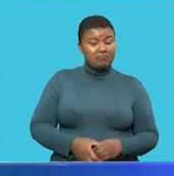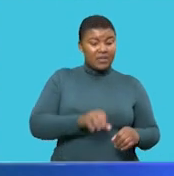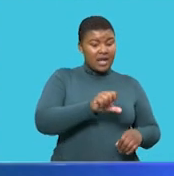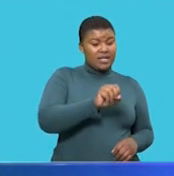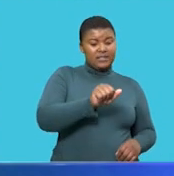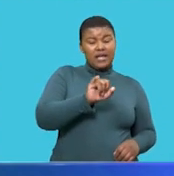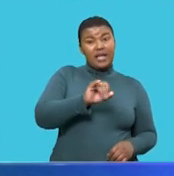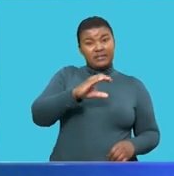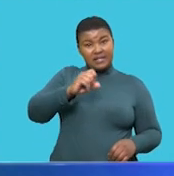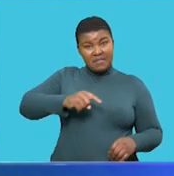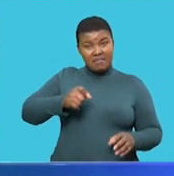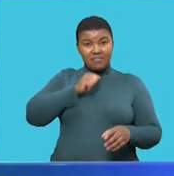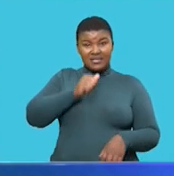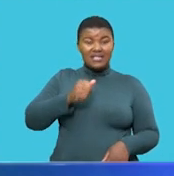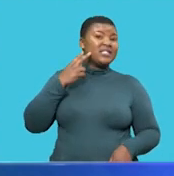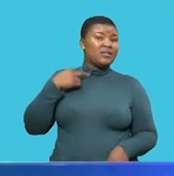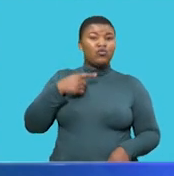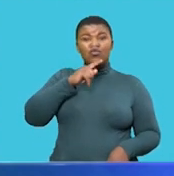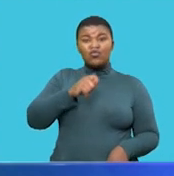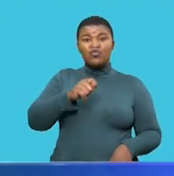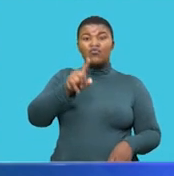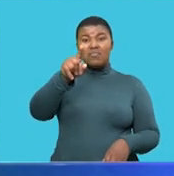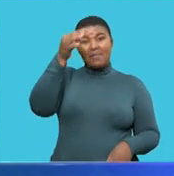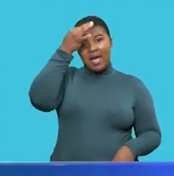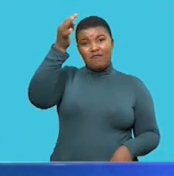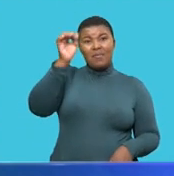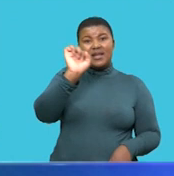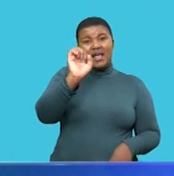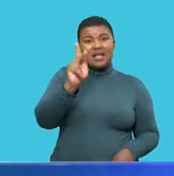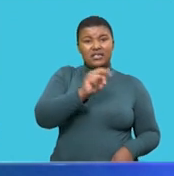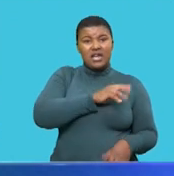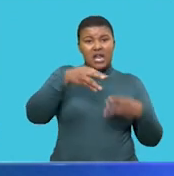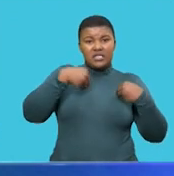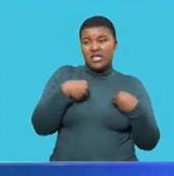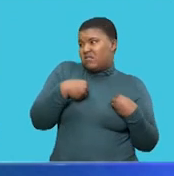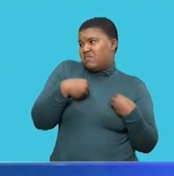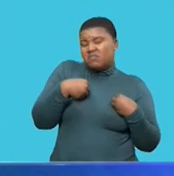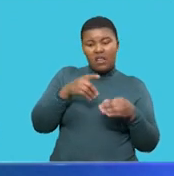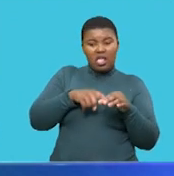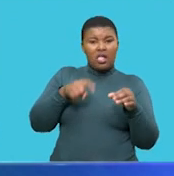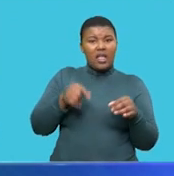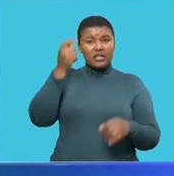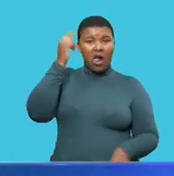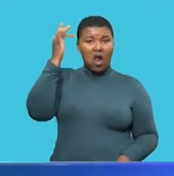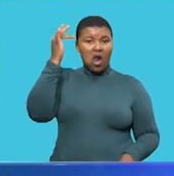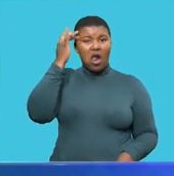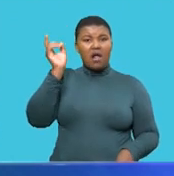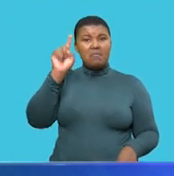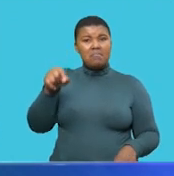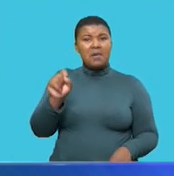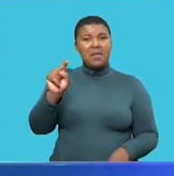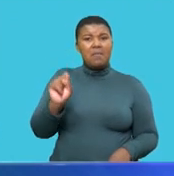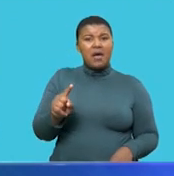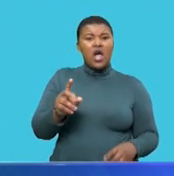sikahulumeni wanezela ngokuphoxeka okukhulu kuhulumeni wasesifundazweni ngokuvumela ingcindezi engacacile futhi engenamqondo